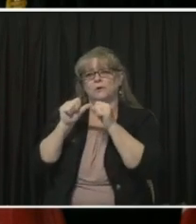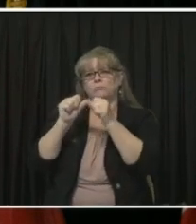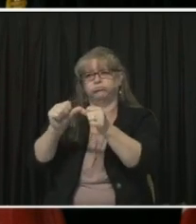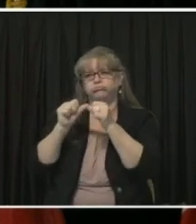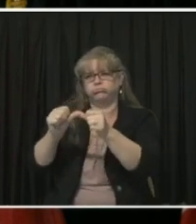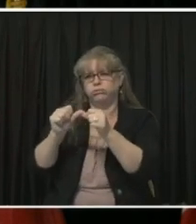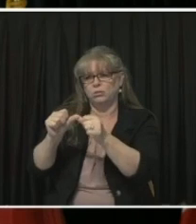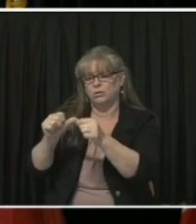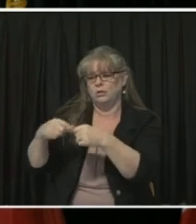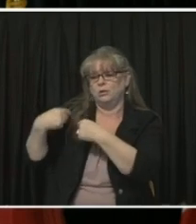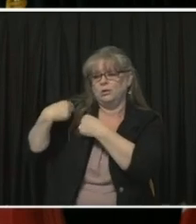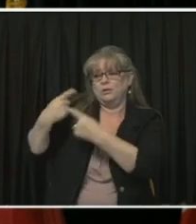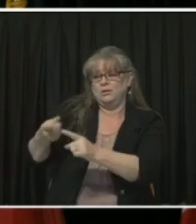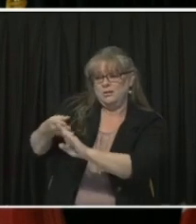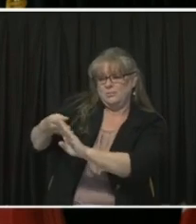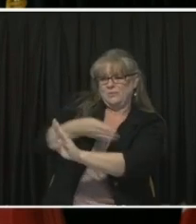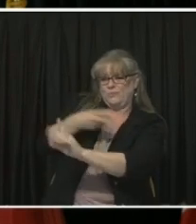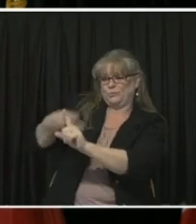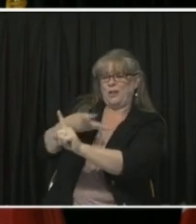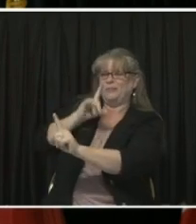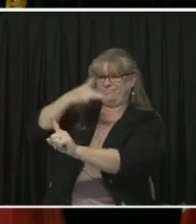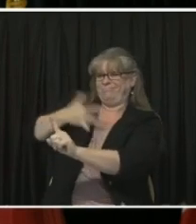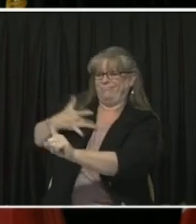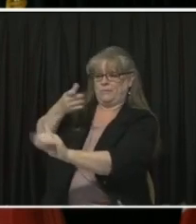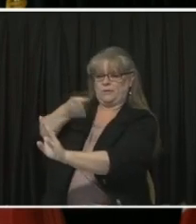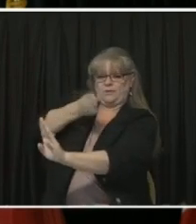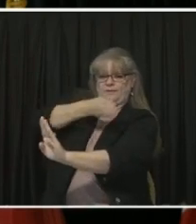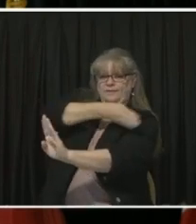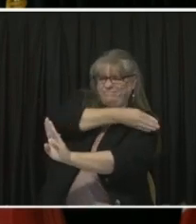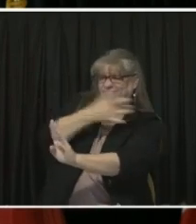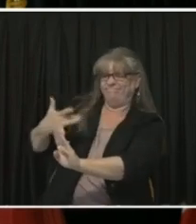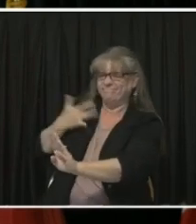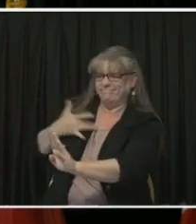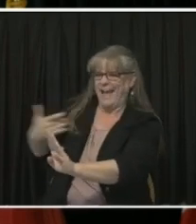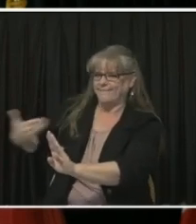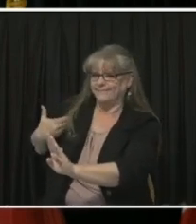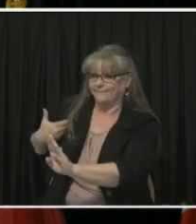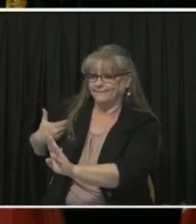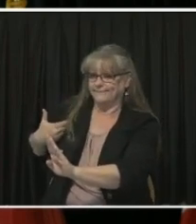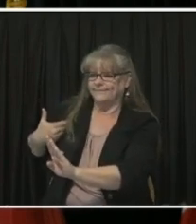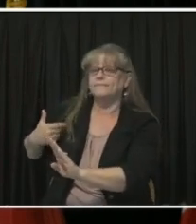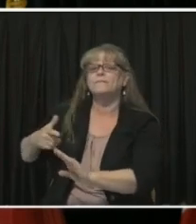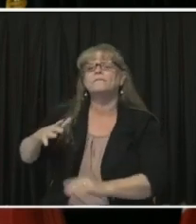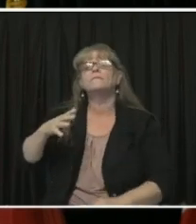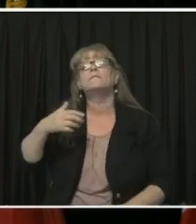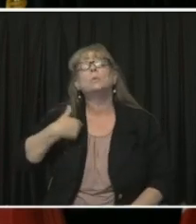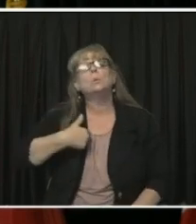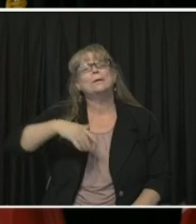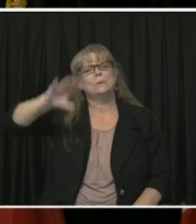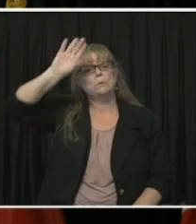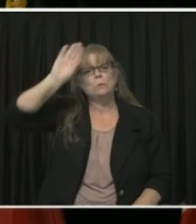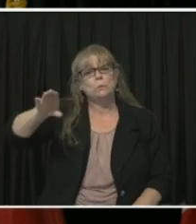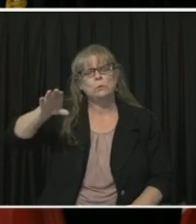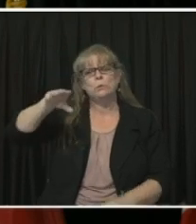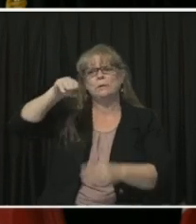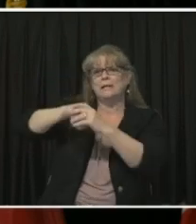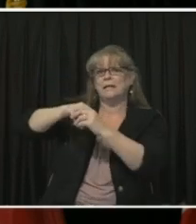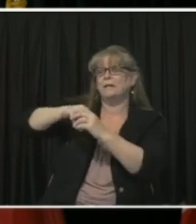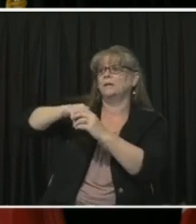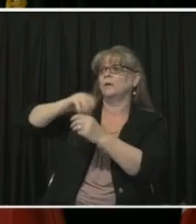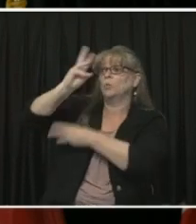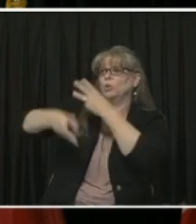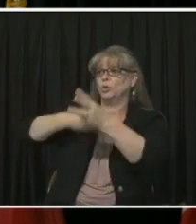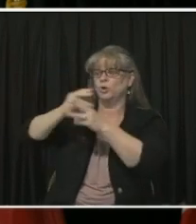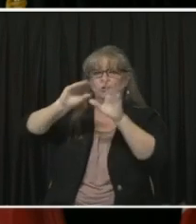was diagnosed. And there's increasing evidence that, in fact, there had been greater spread across the world, but it had manifested mostly